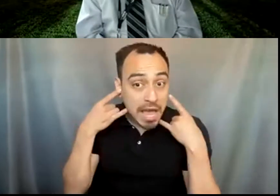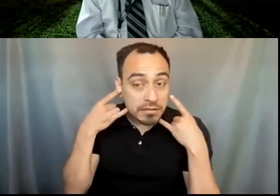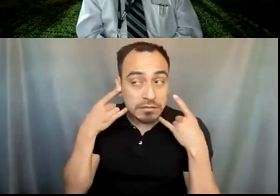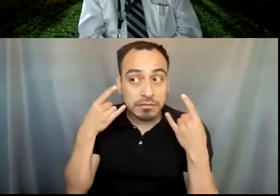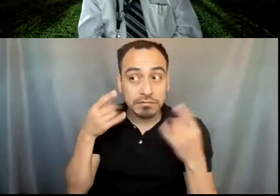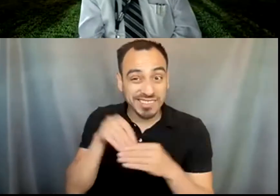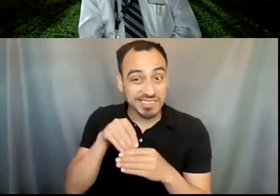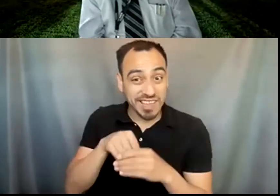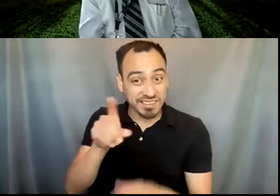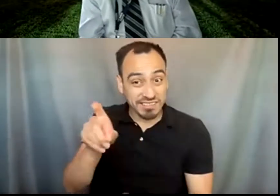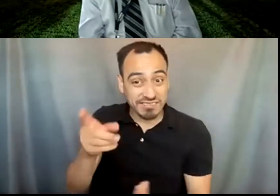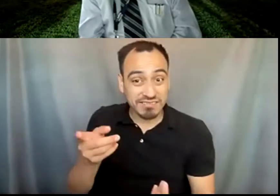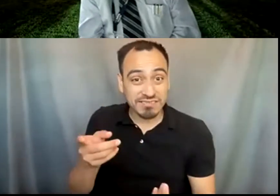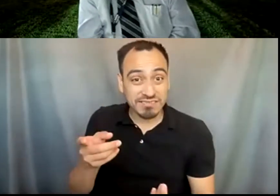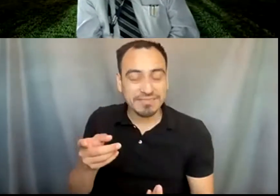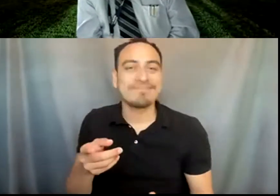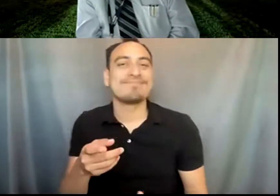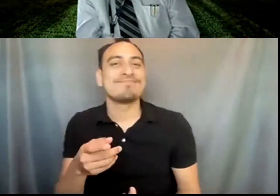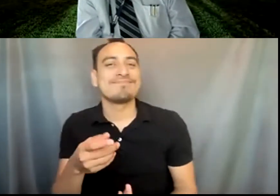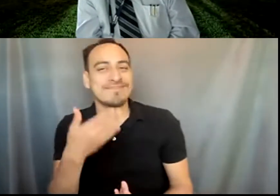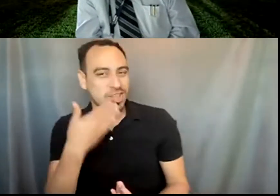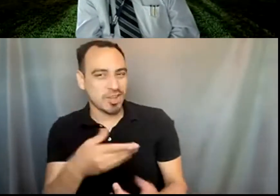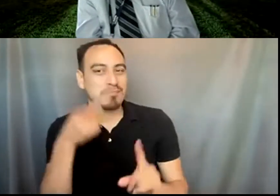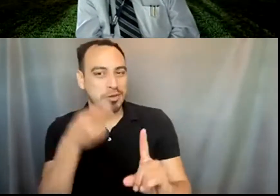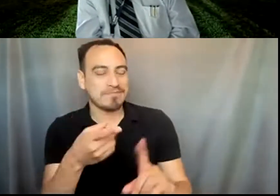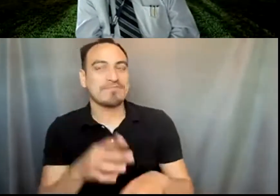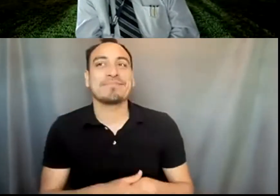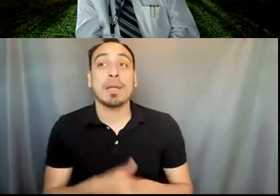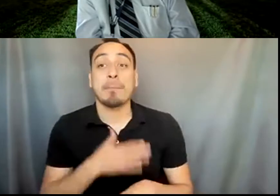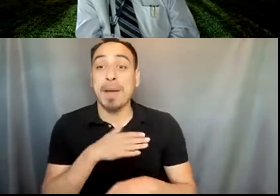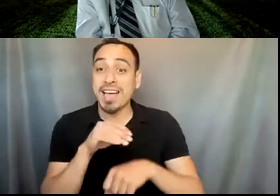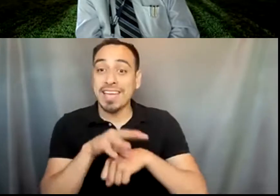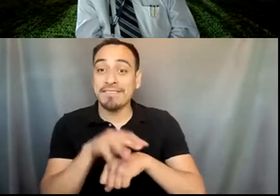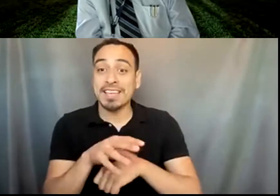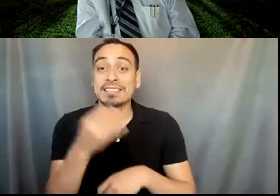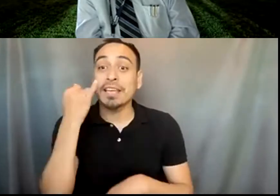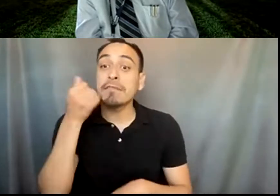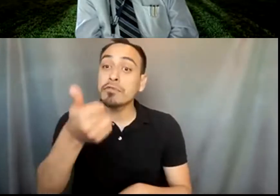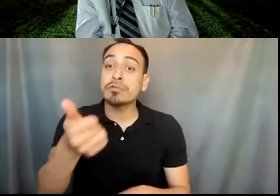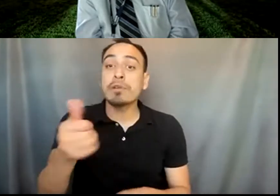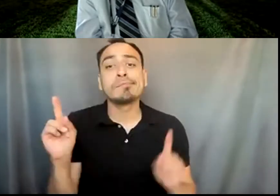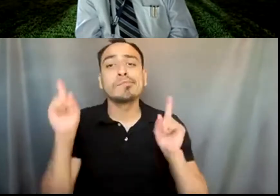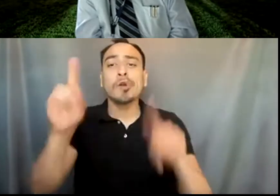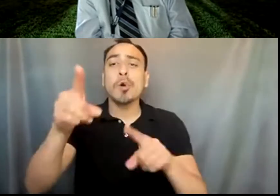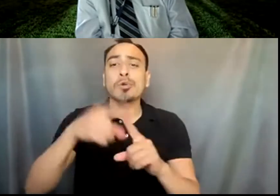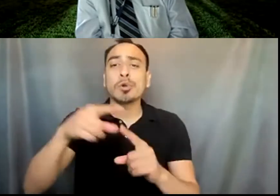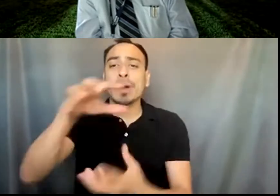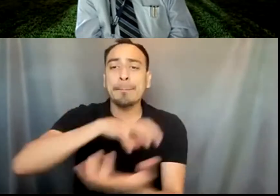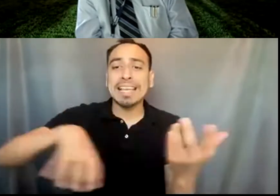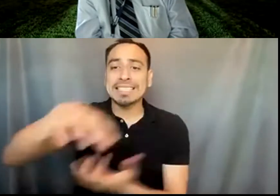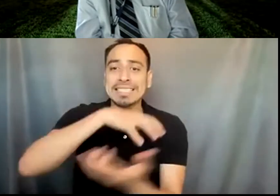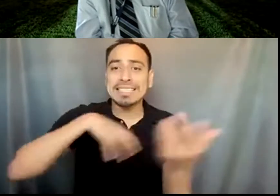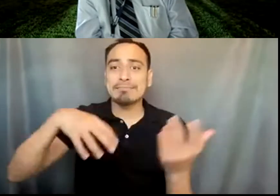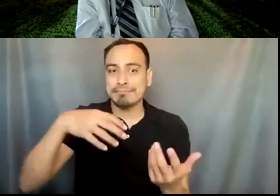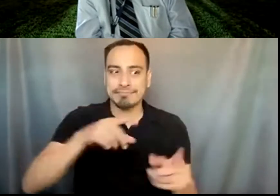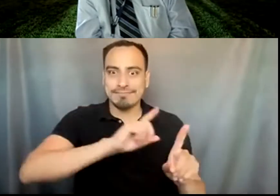point. My advice is that if you are in a mixed gathering where you don't know the status